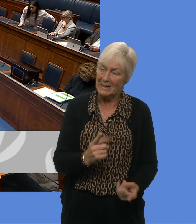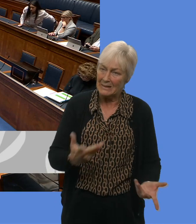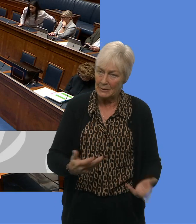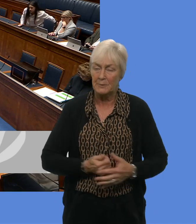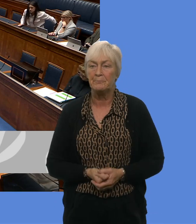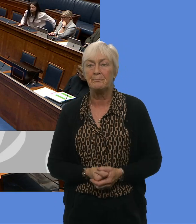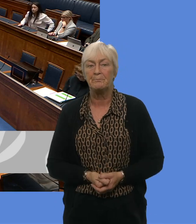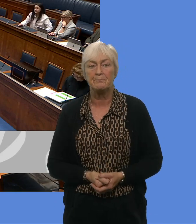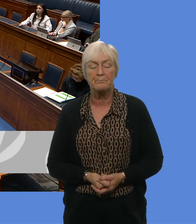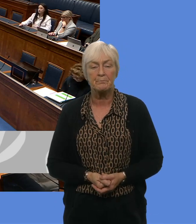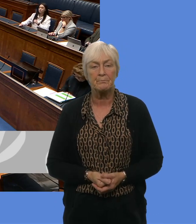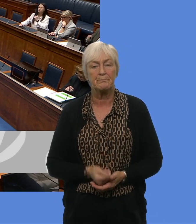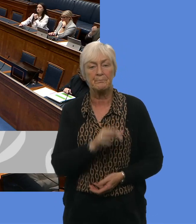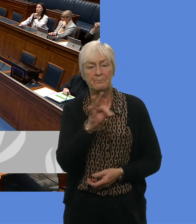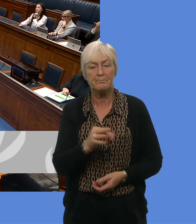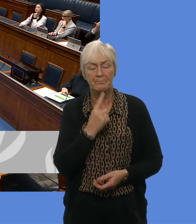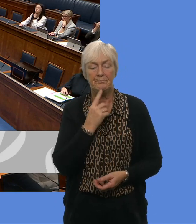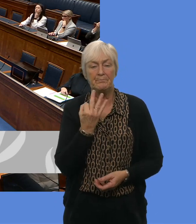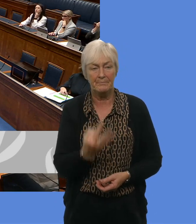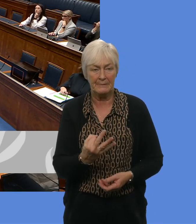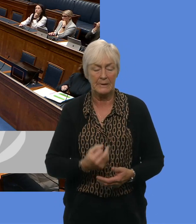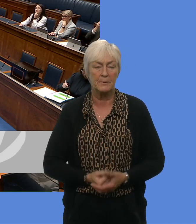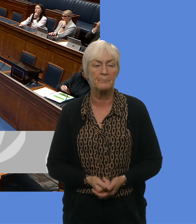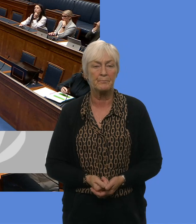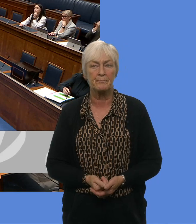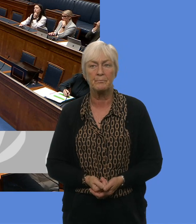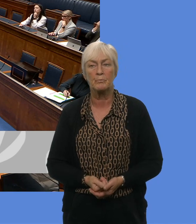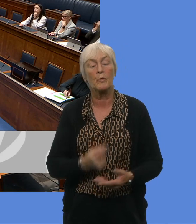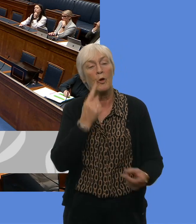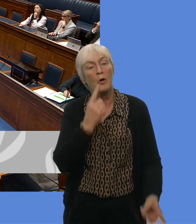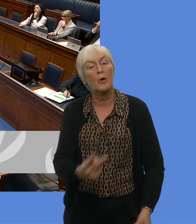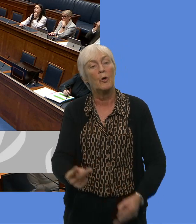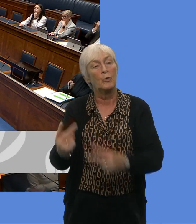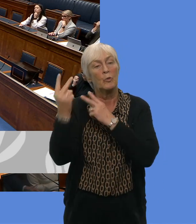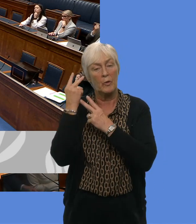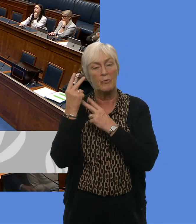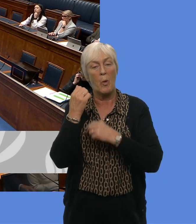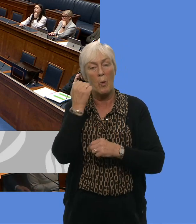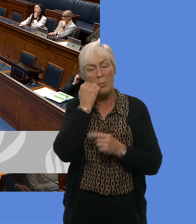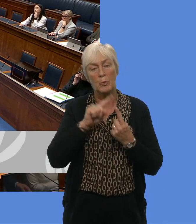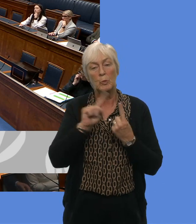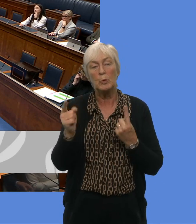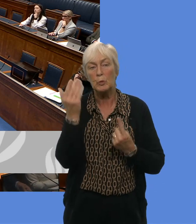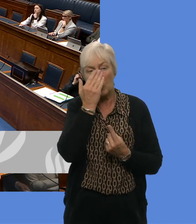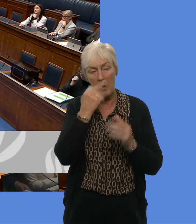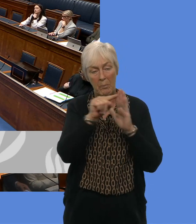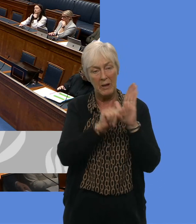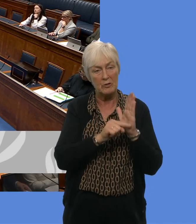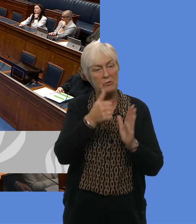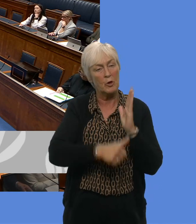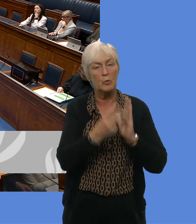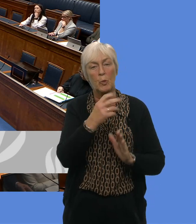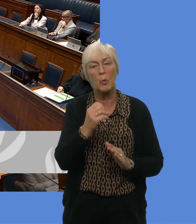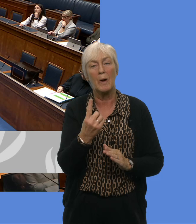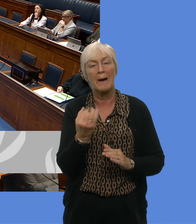Litherhall, question 8, please. Minister. A review of the home-to-school transport policy commenced in 2018.